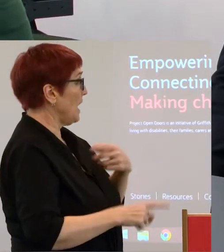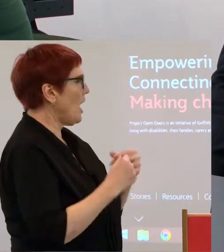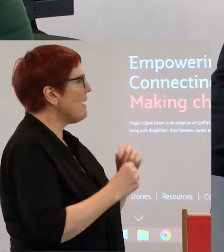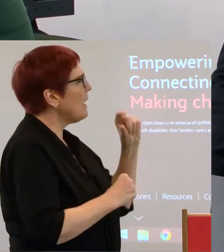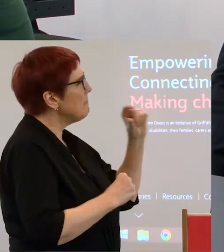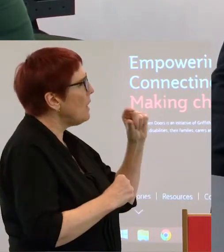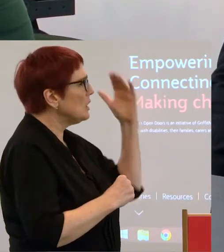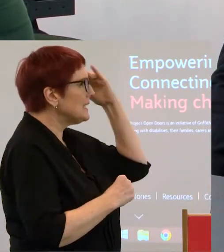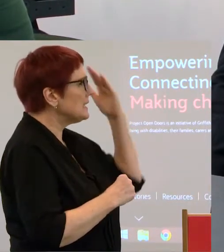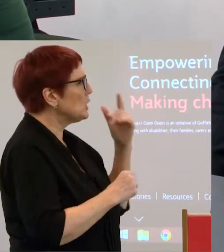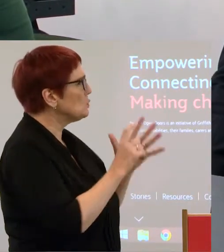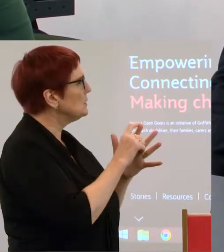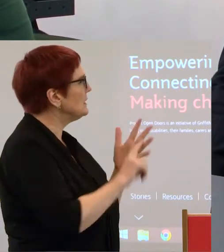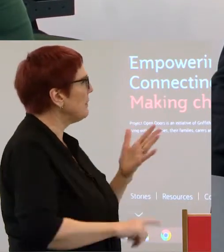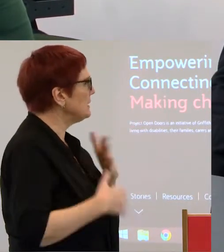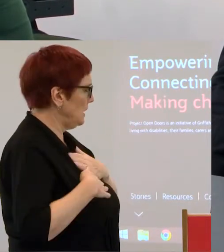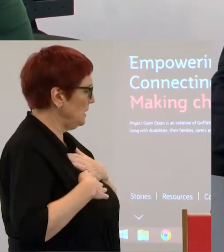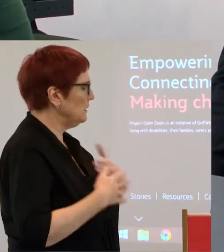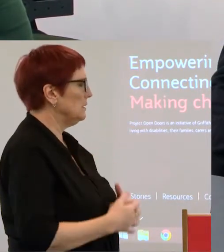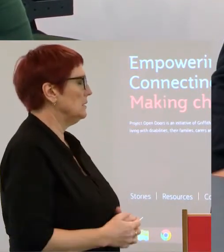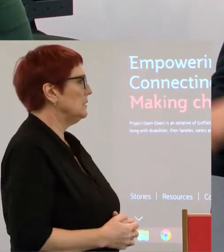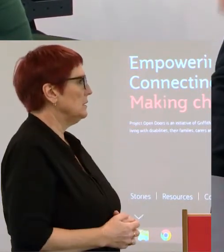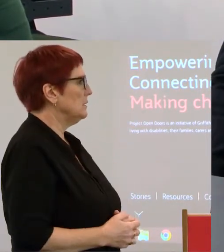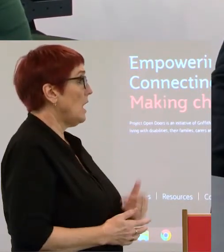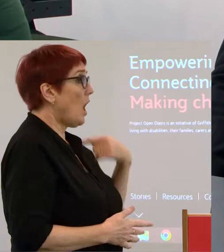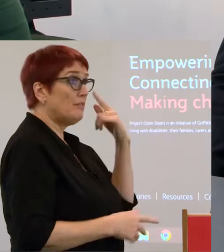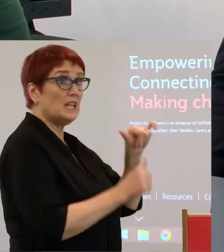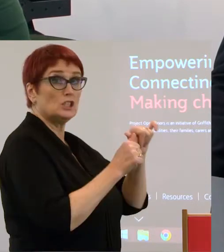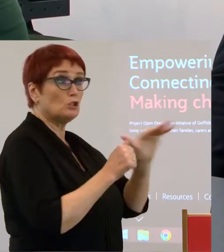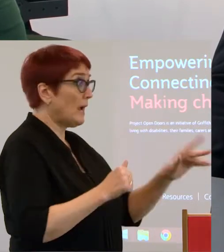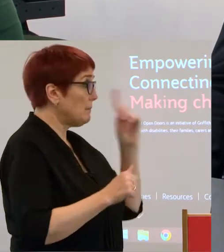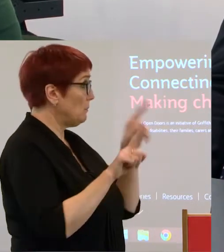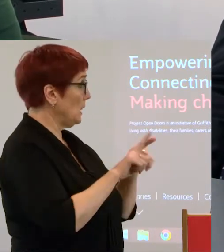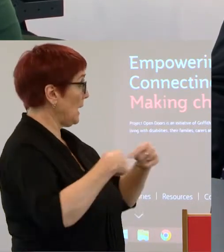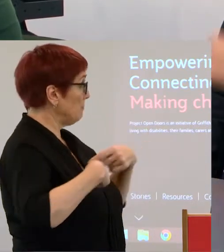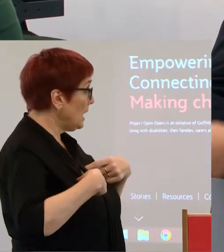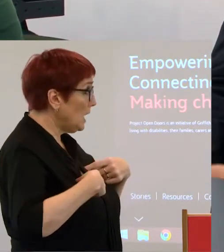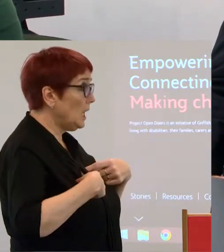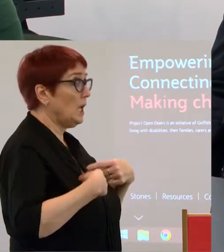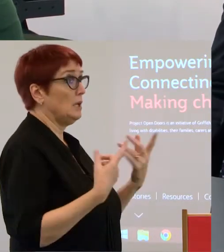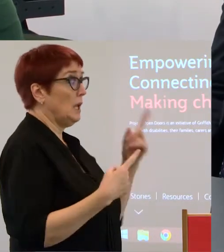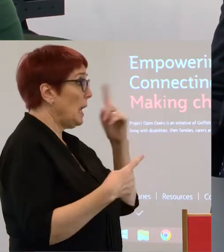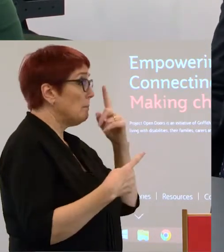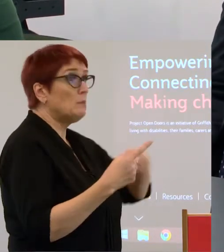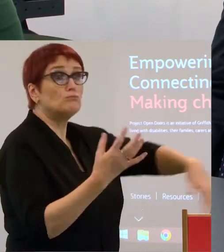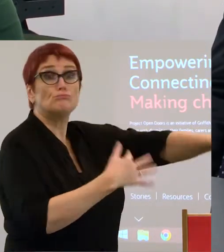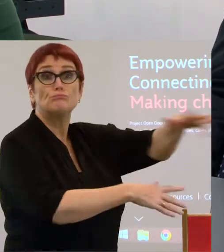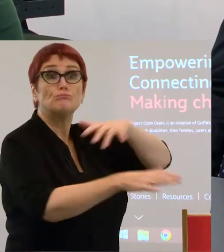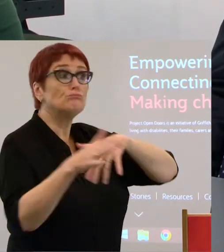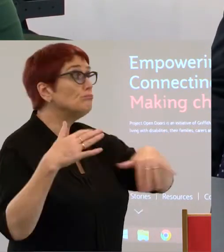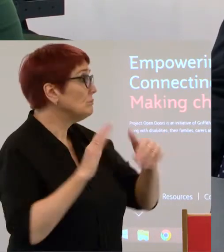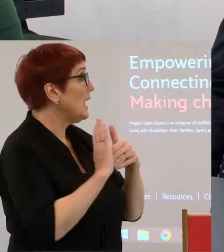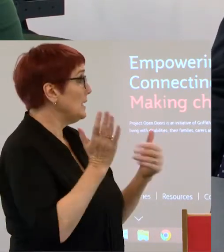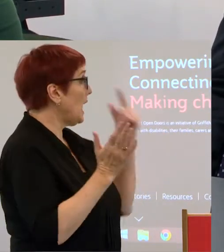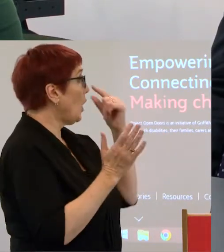intellectual impairment. I think it's great that people like myself and people around us that